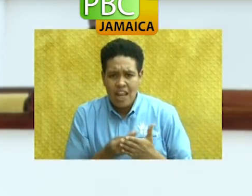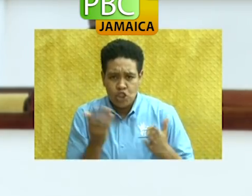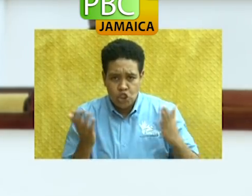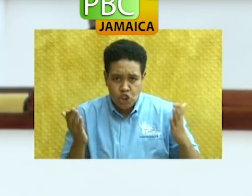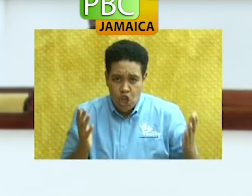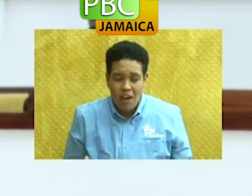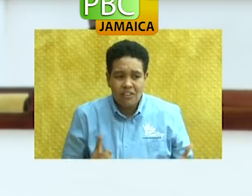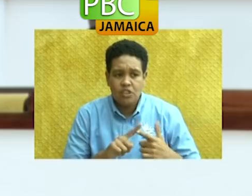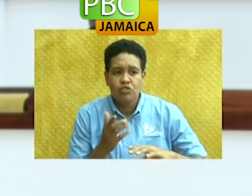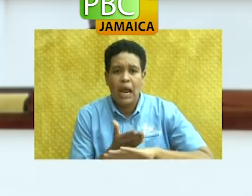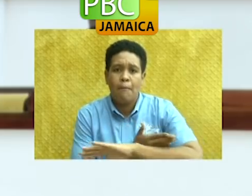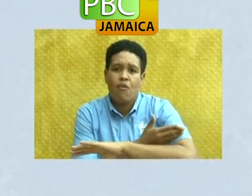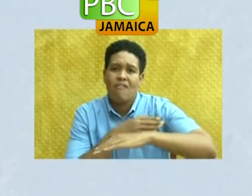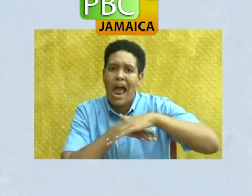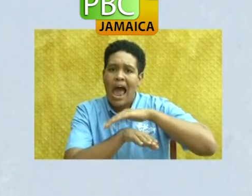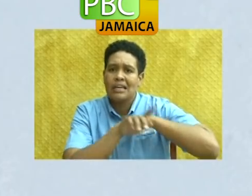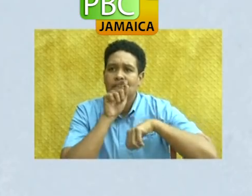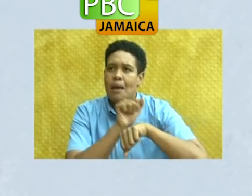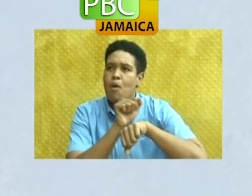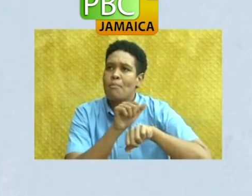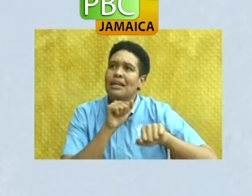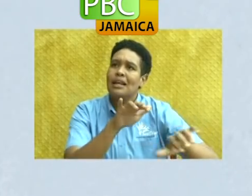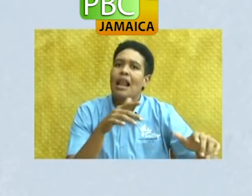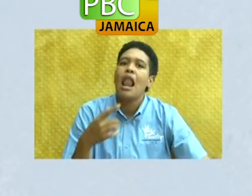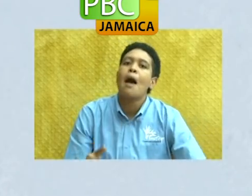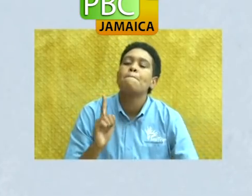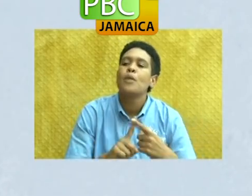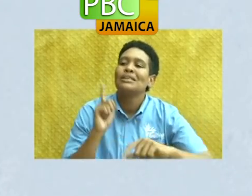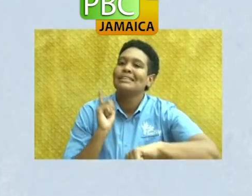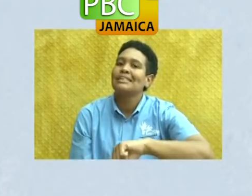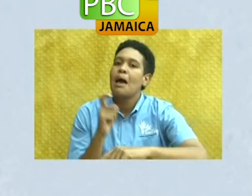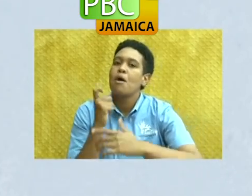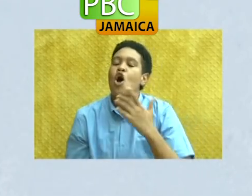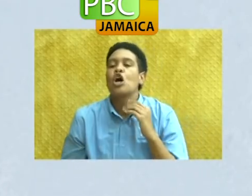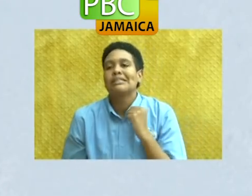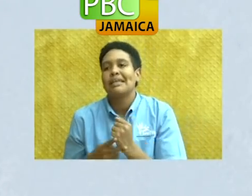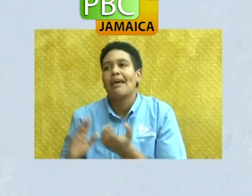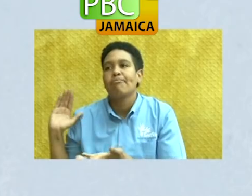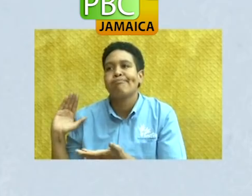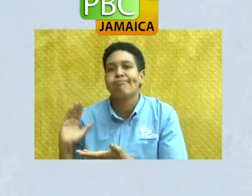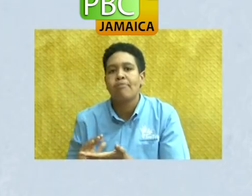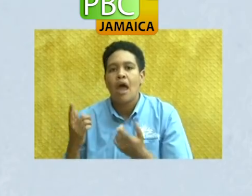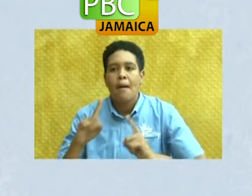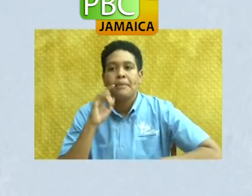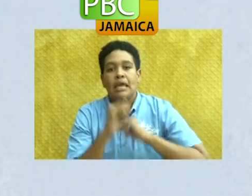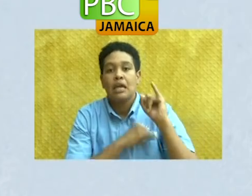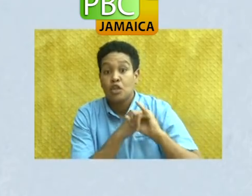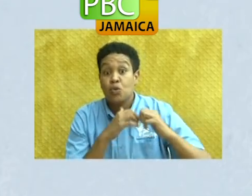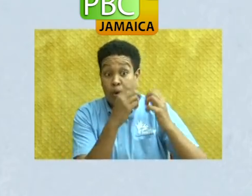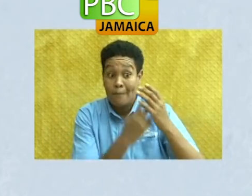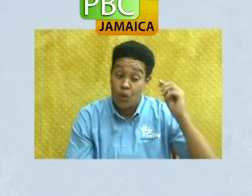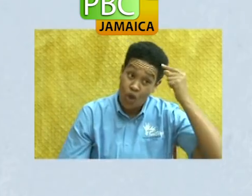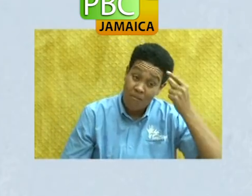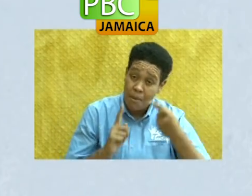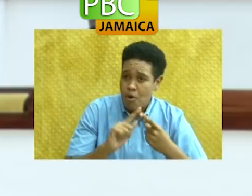services, improved access to employment, and time and cost savings. For institutions in both government